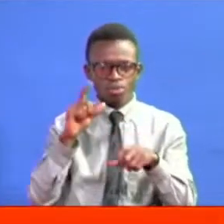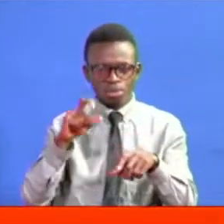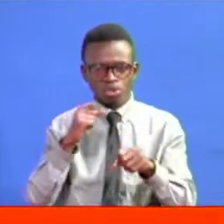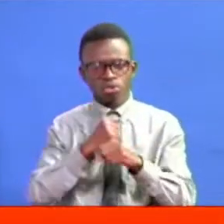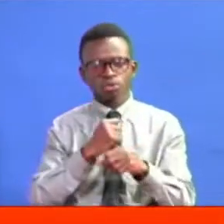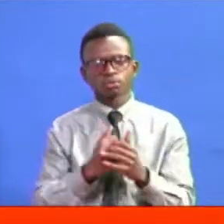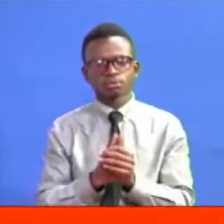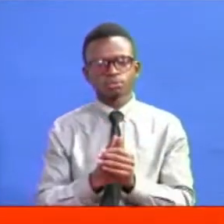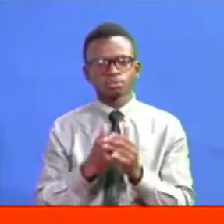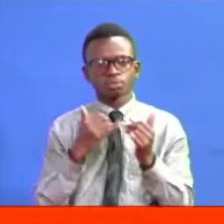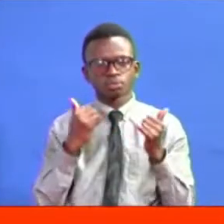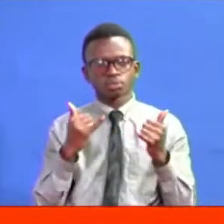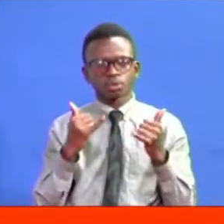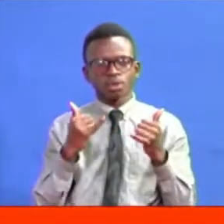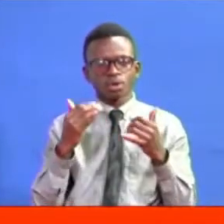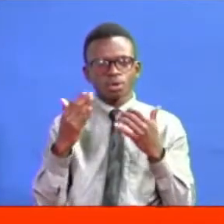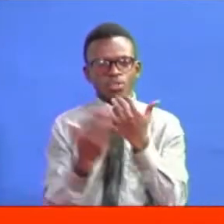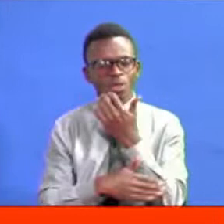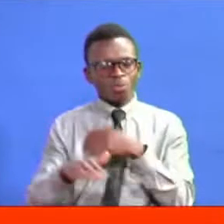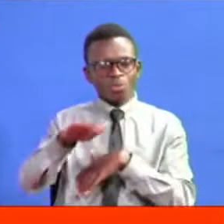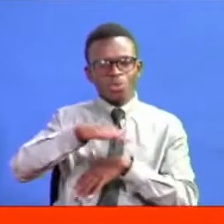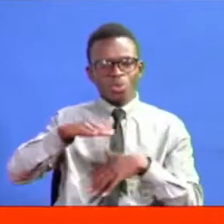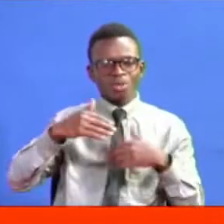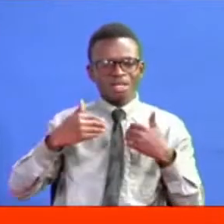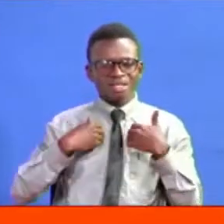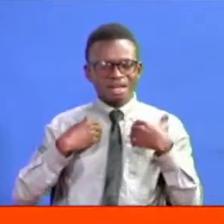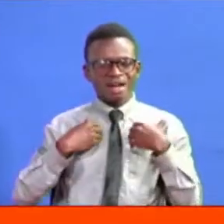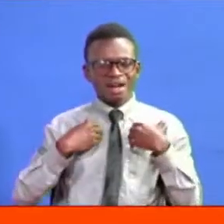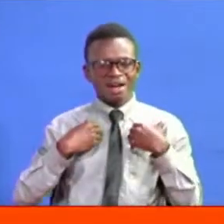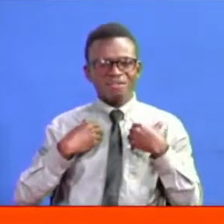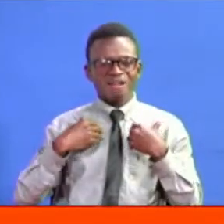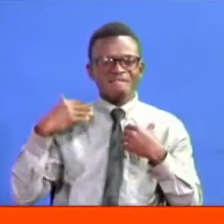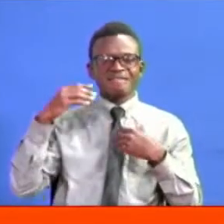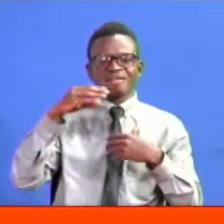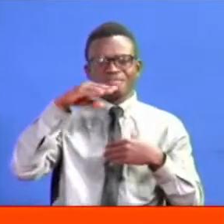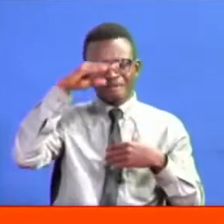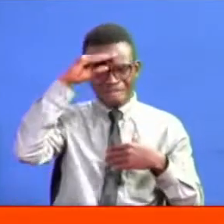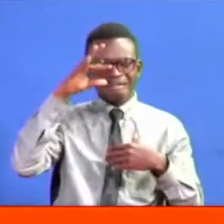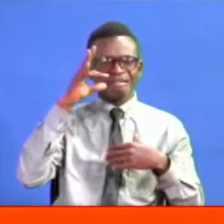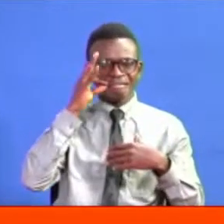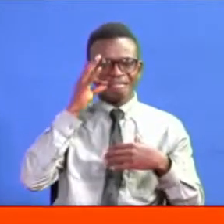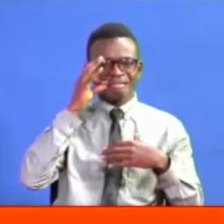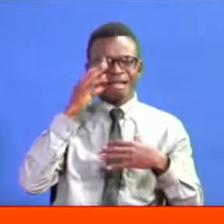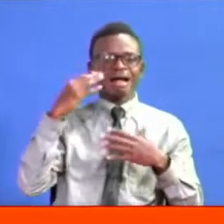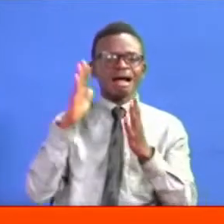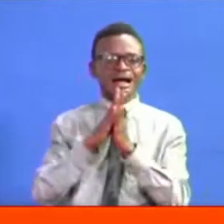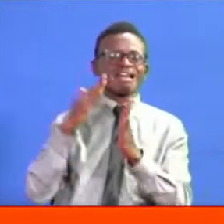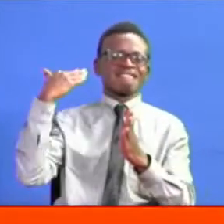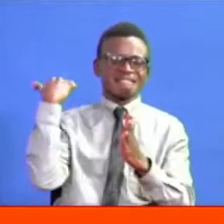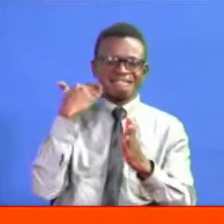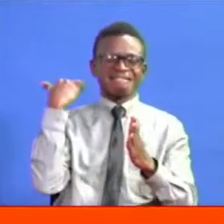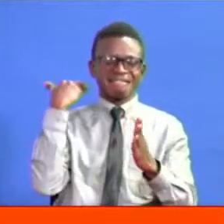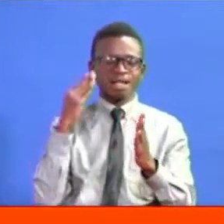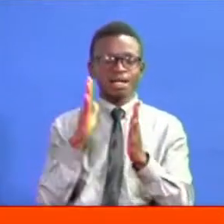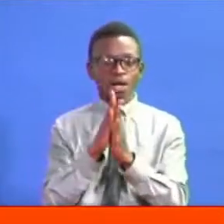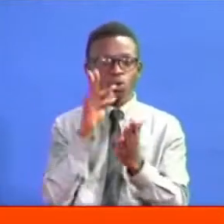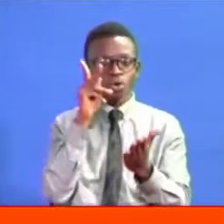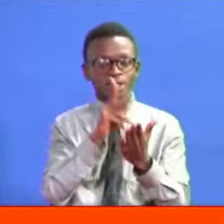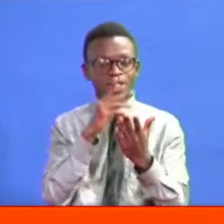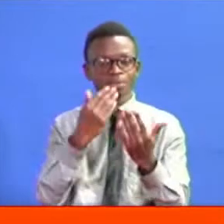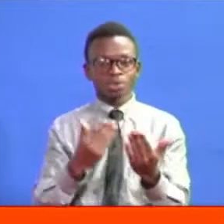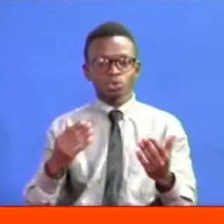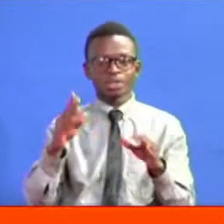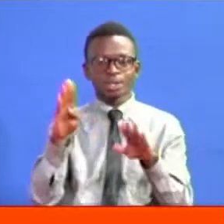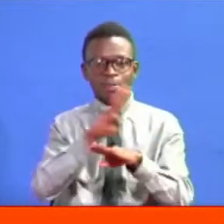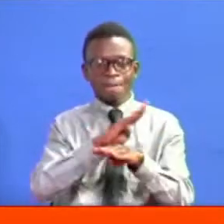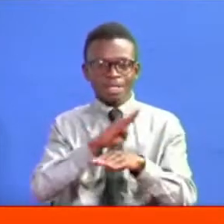Now, the informal settlements are known for a lot of social ills such as drug abuse and crime. Keeping children busy is key so as to